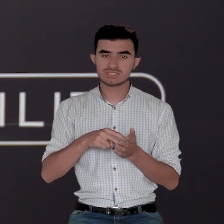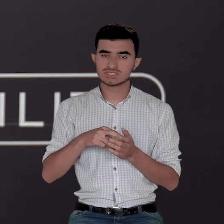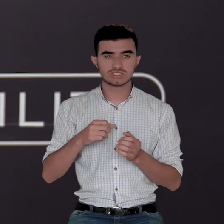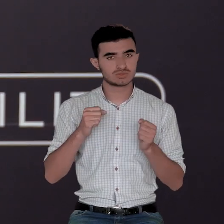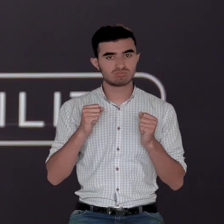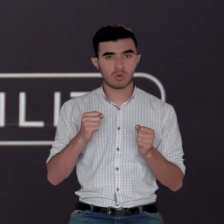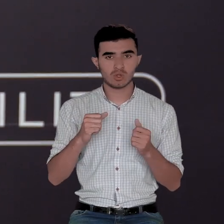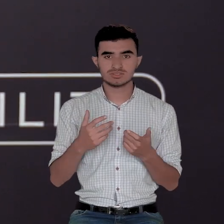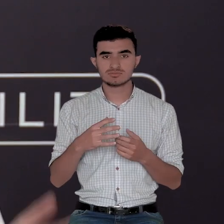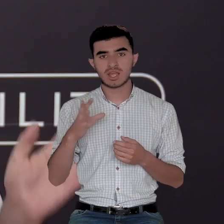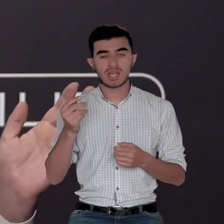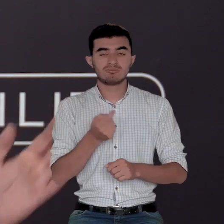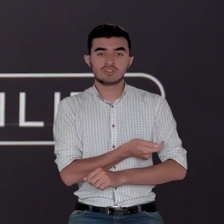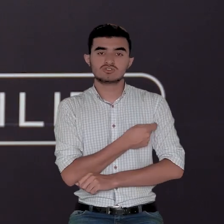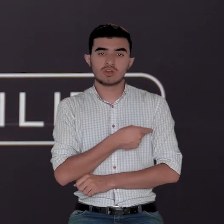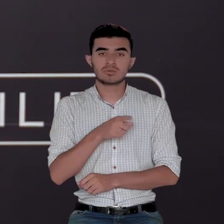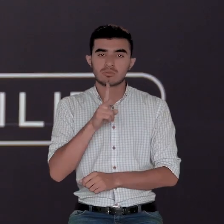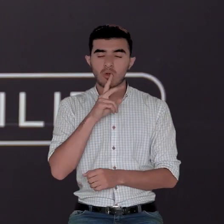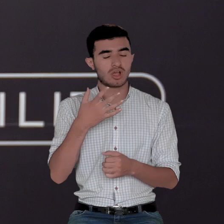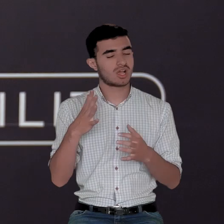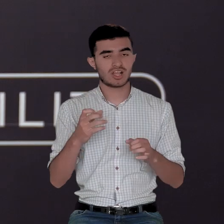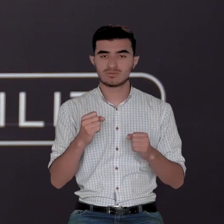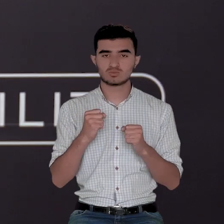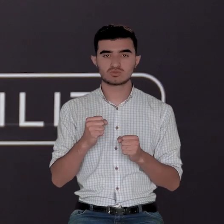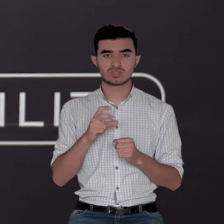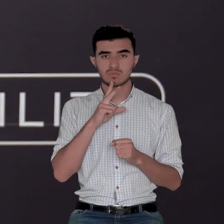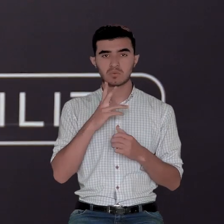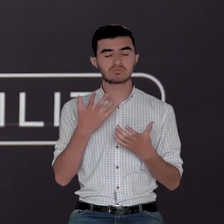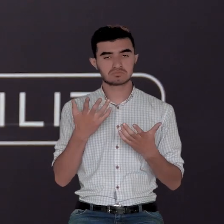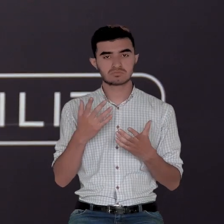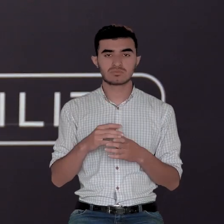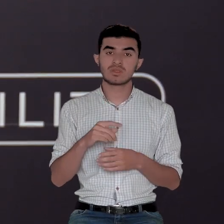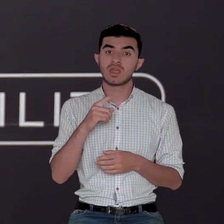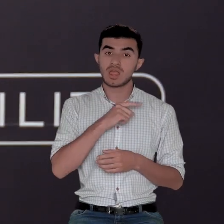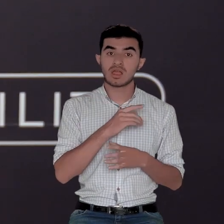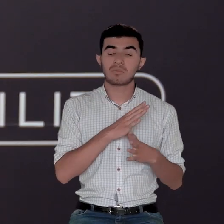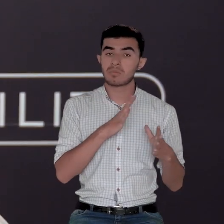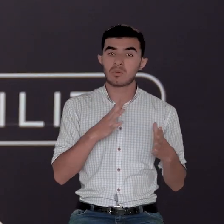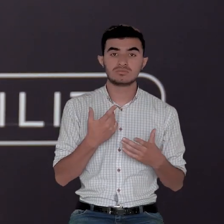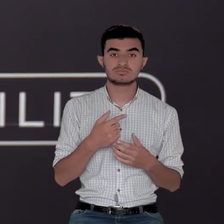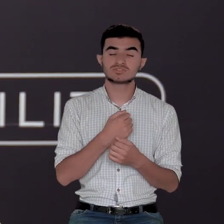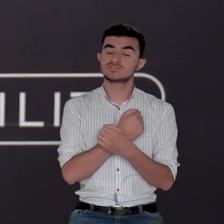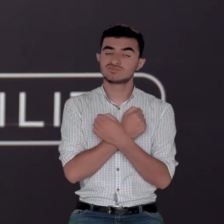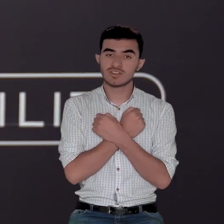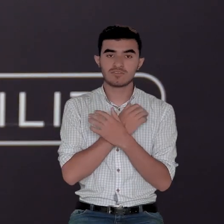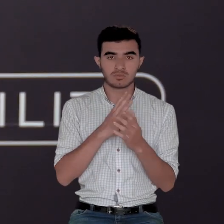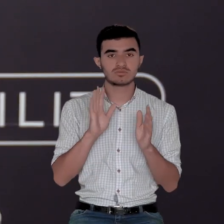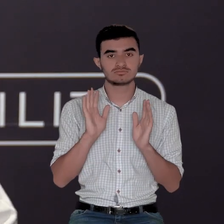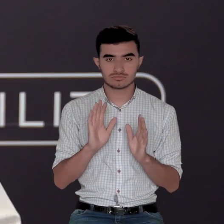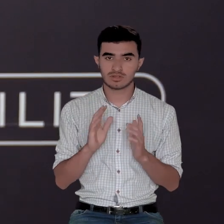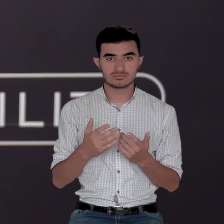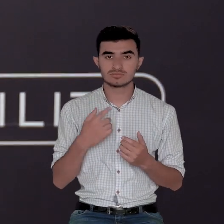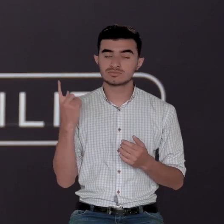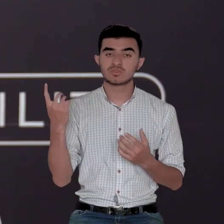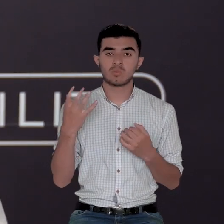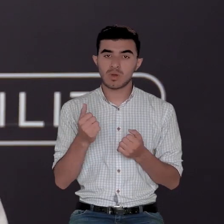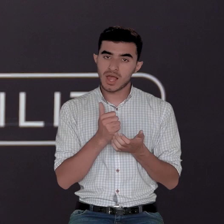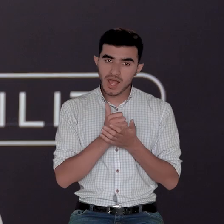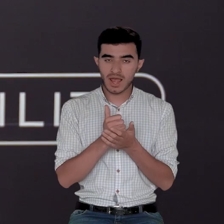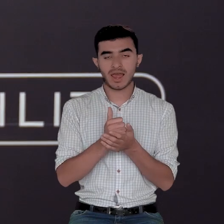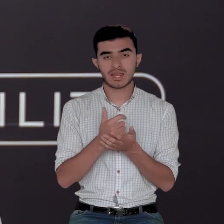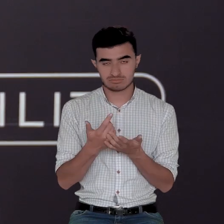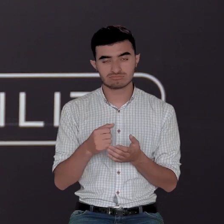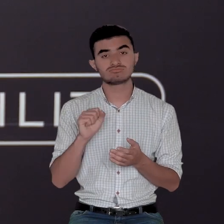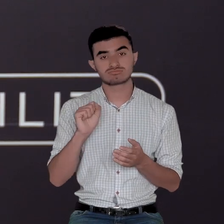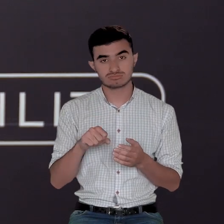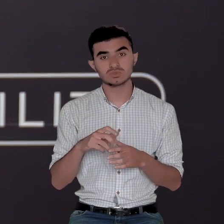walk properly, and the doctor said we can't do very much for her. And she was the love of his life, and he wanted to help